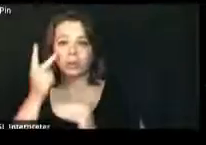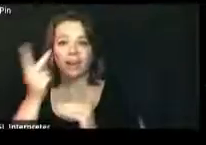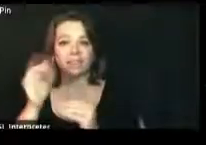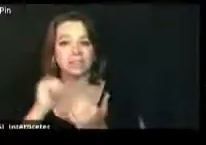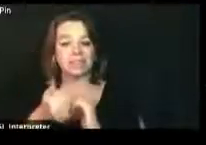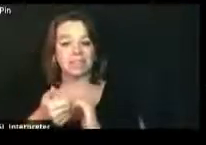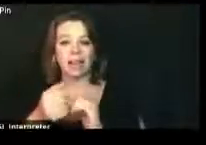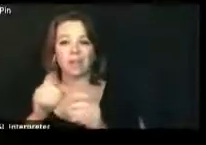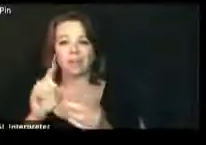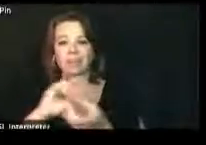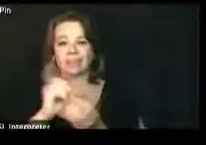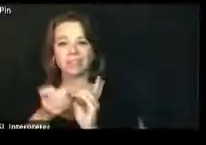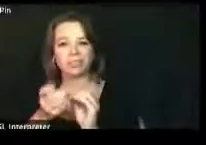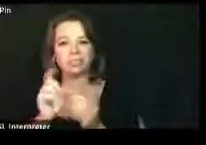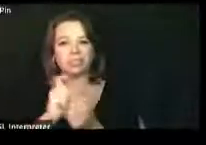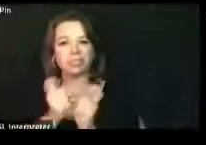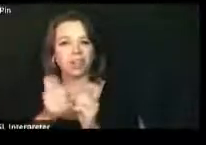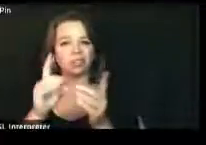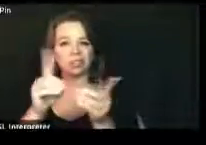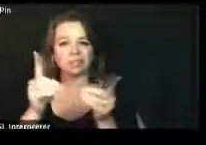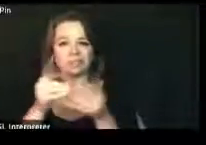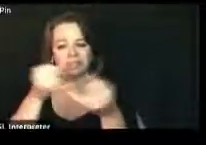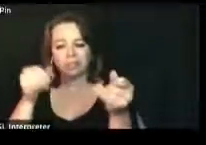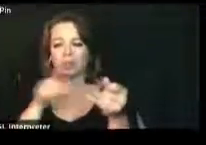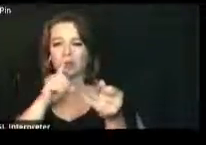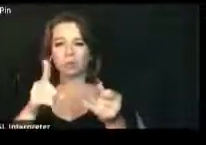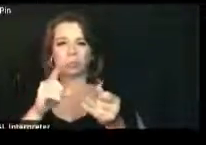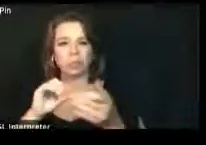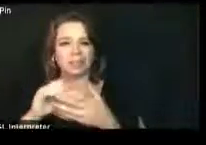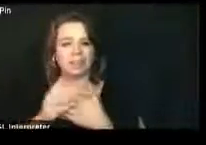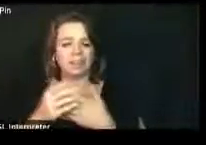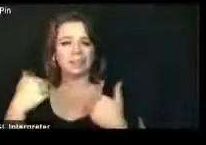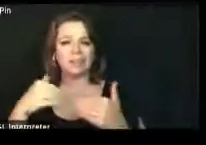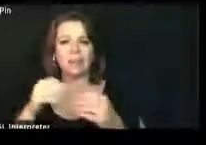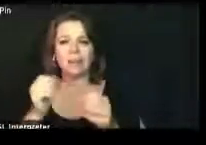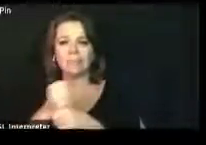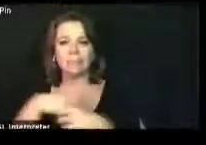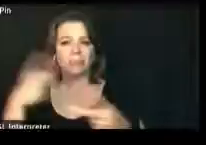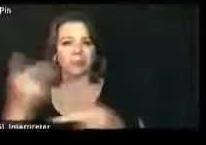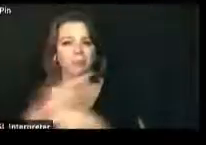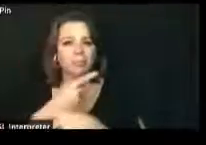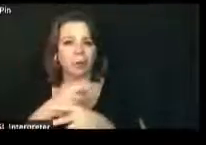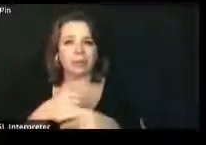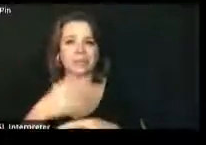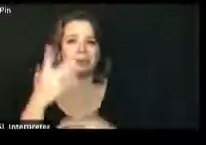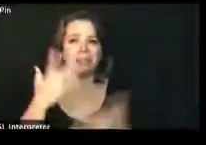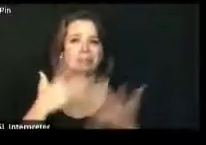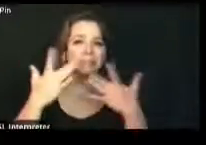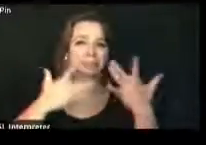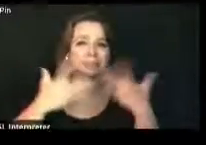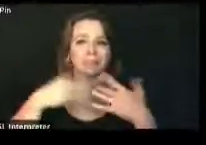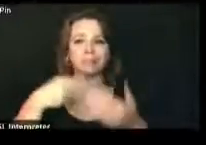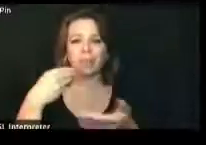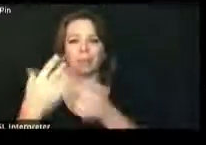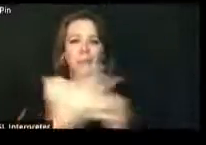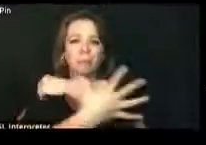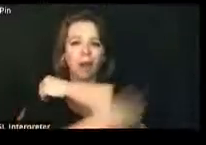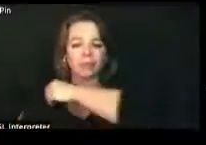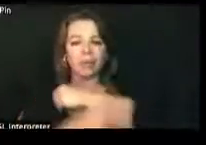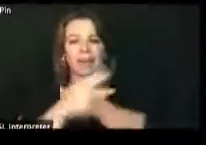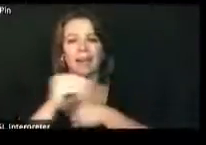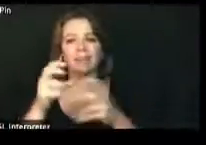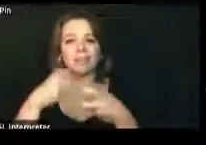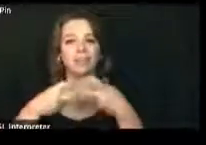practices have constantly exacerbated poverty and policies that keep disempowering our community. So as